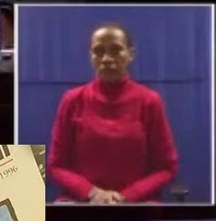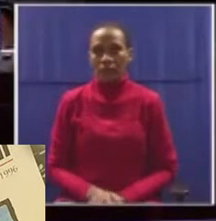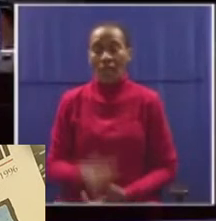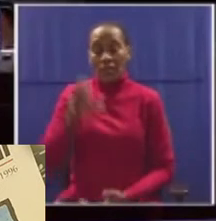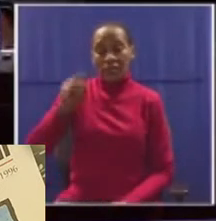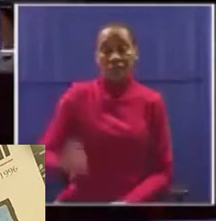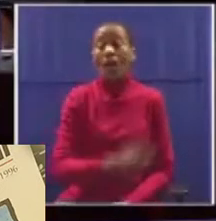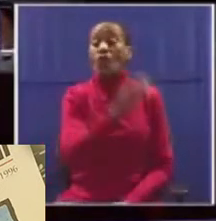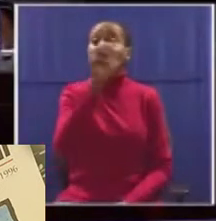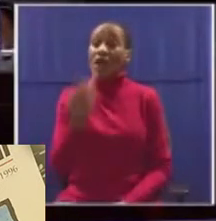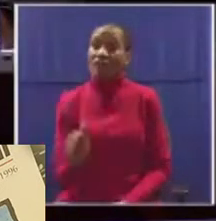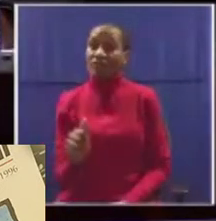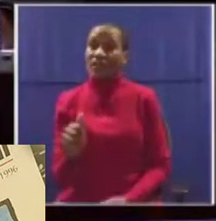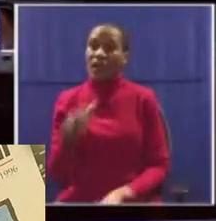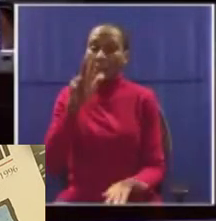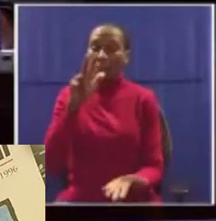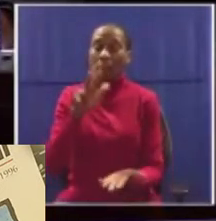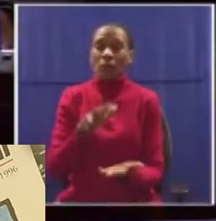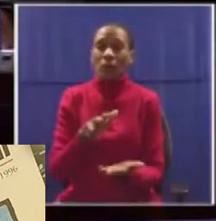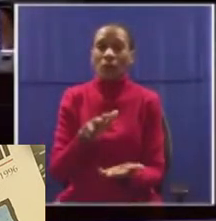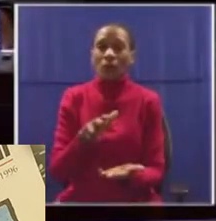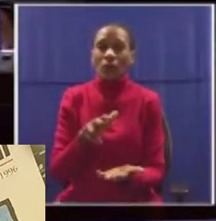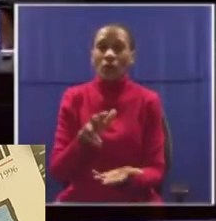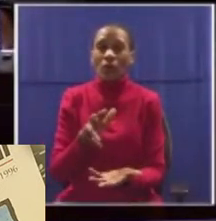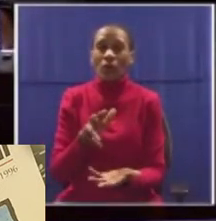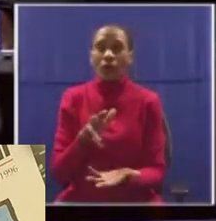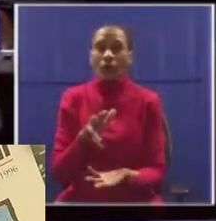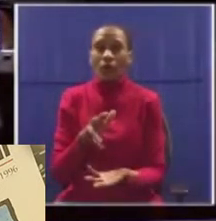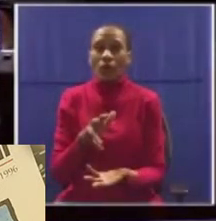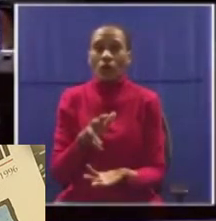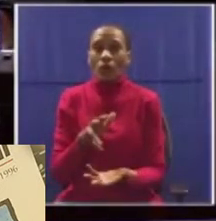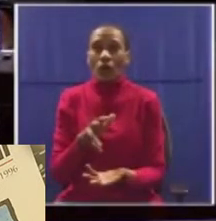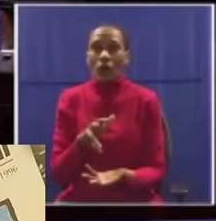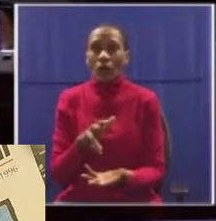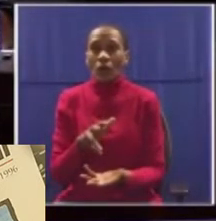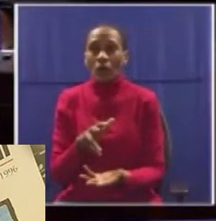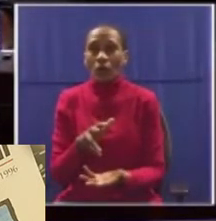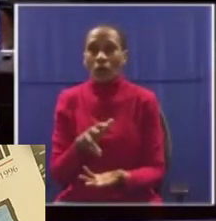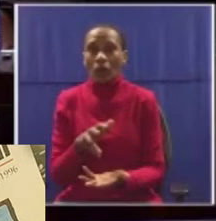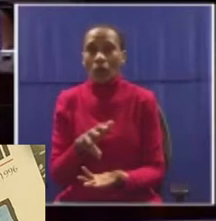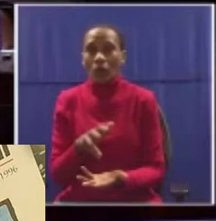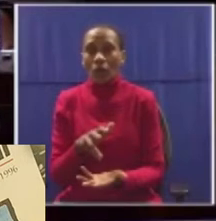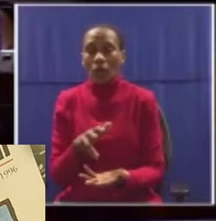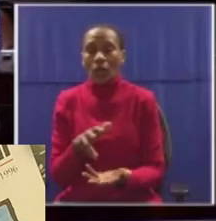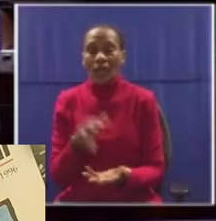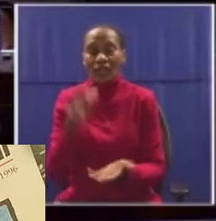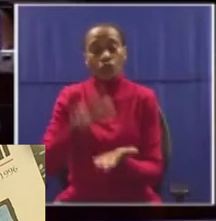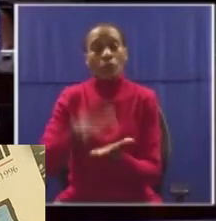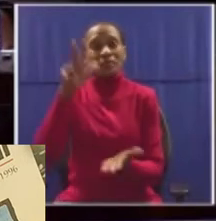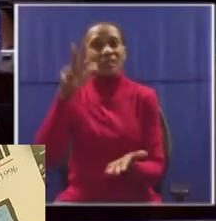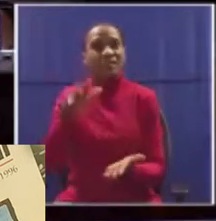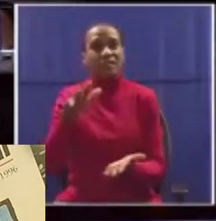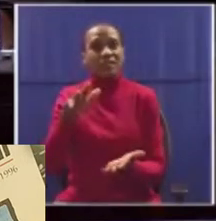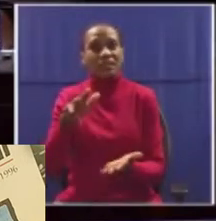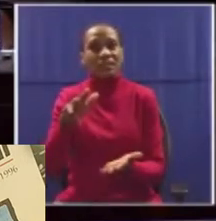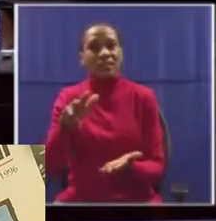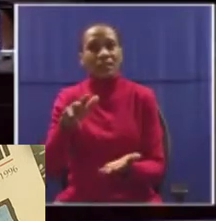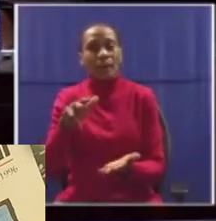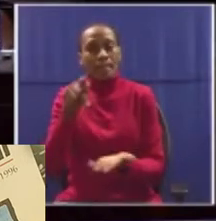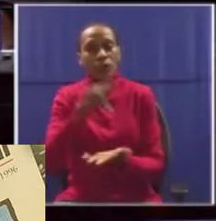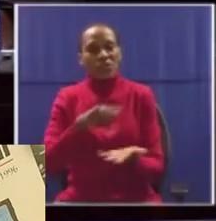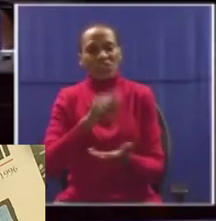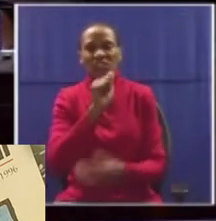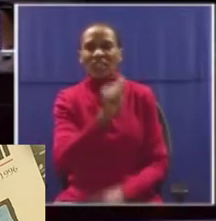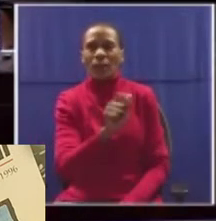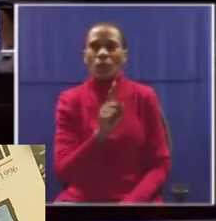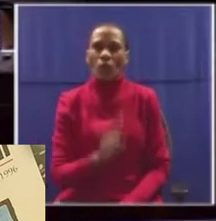South Africa has adopted from the the day of democracy and not lying the position an underlying position